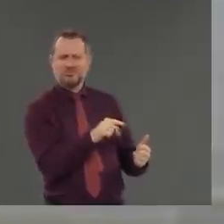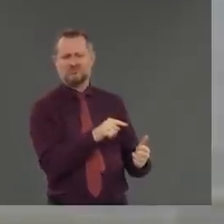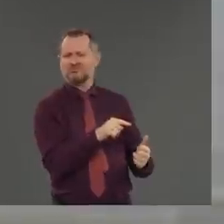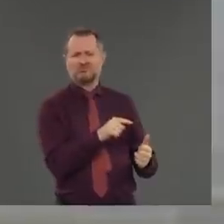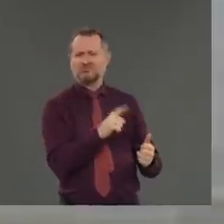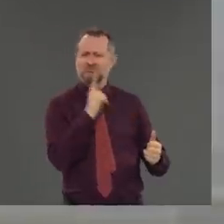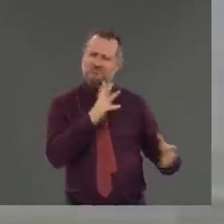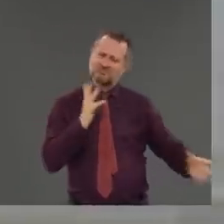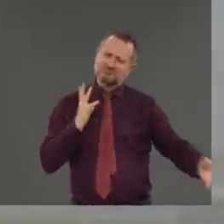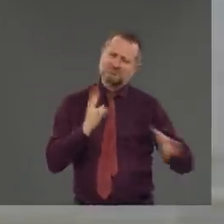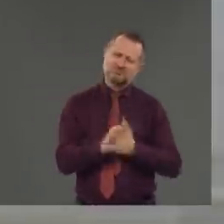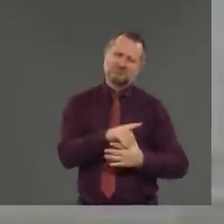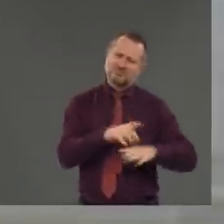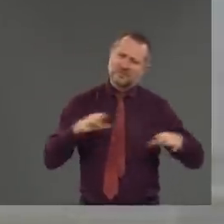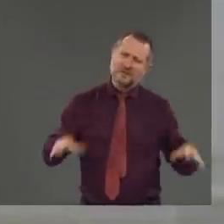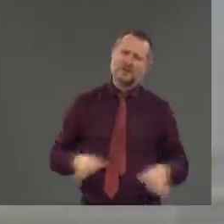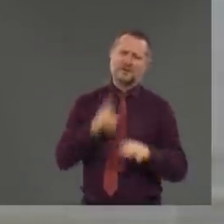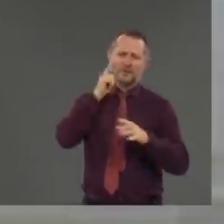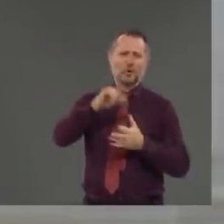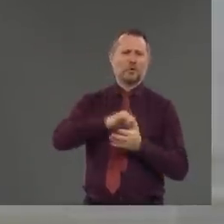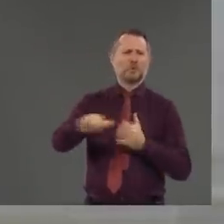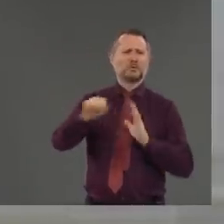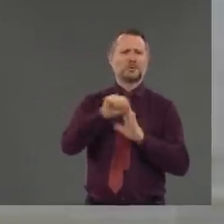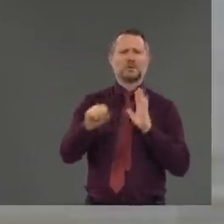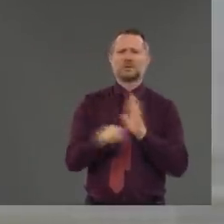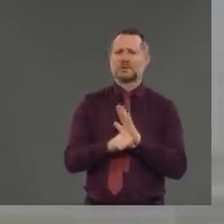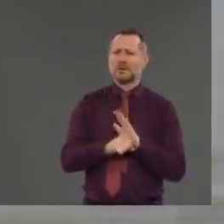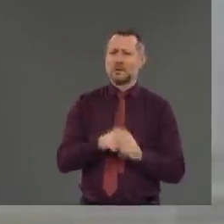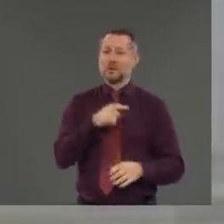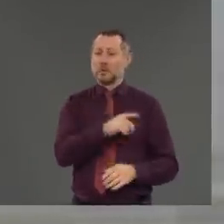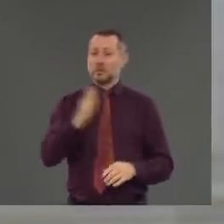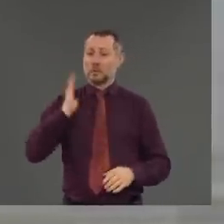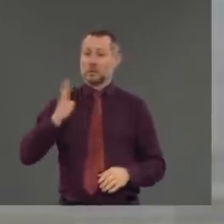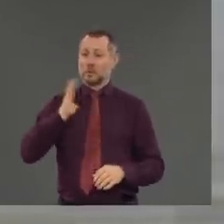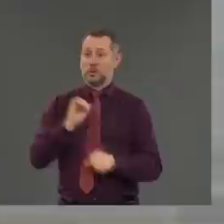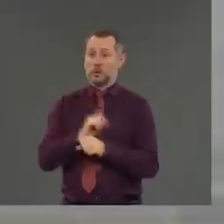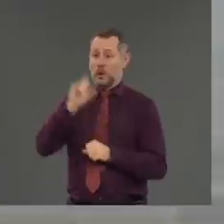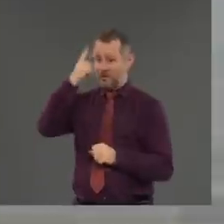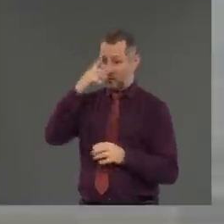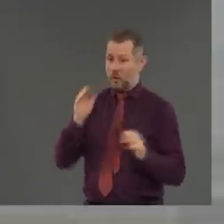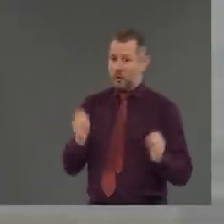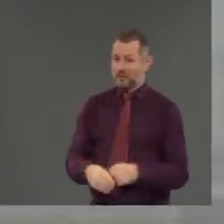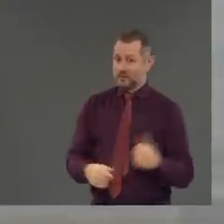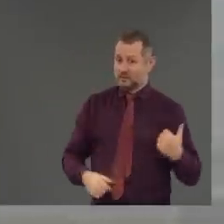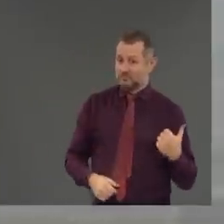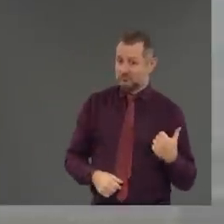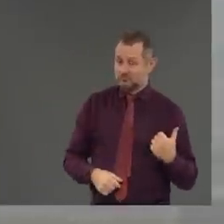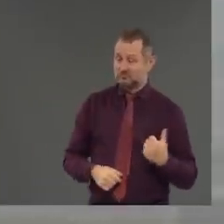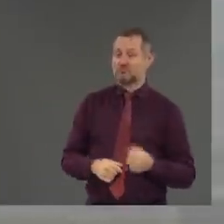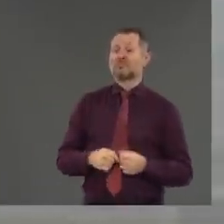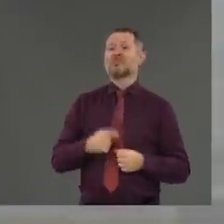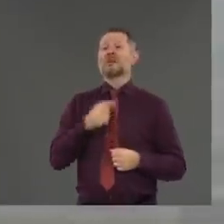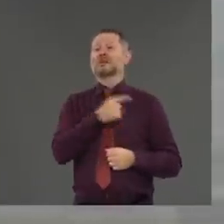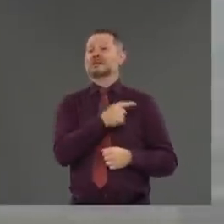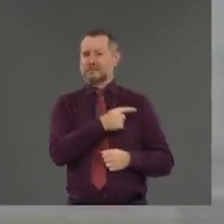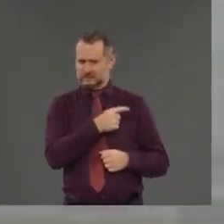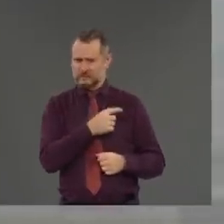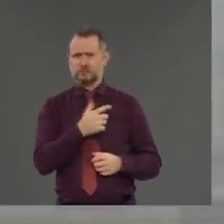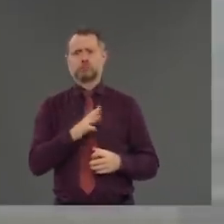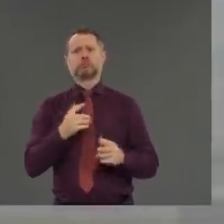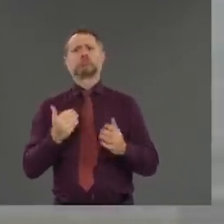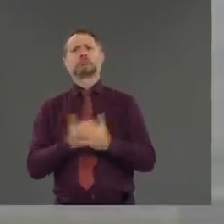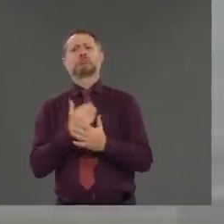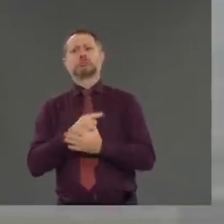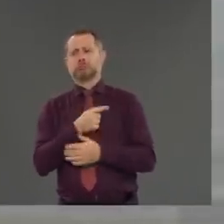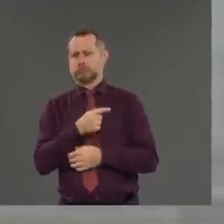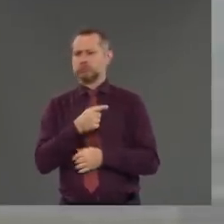Rick worked in the governor's office and was primarily responsible for getting the new Tappan Zee Bridge built before he